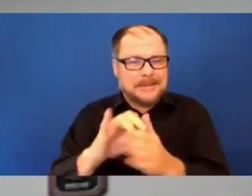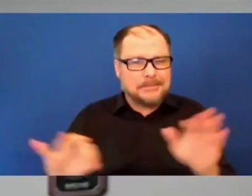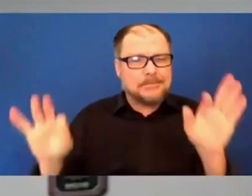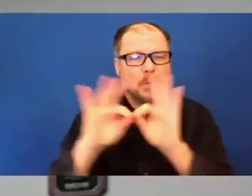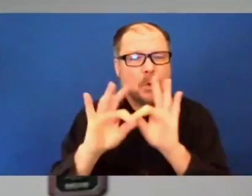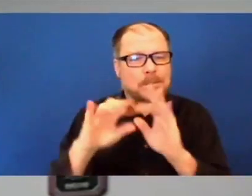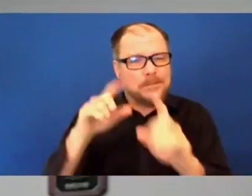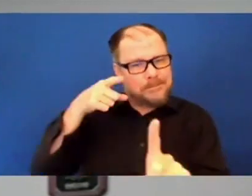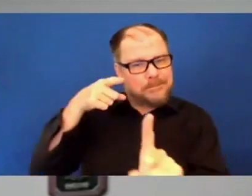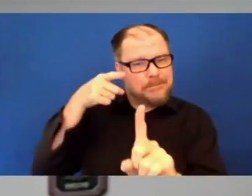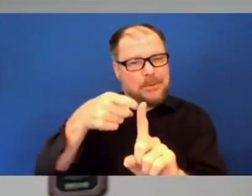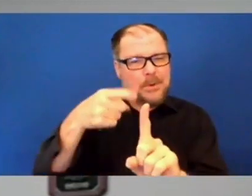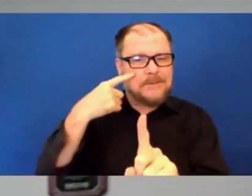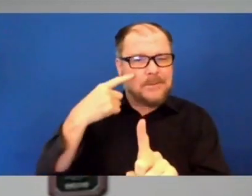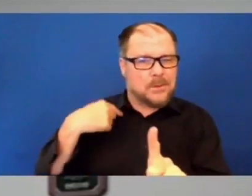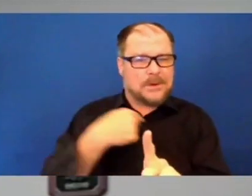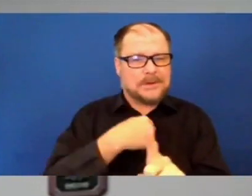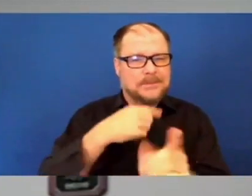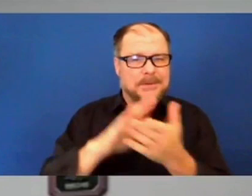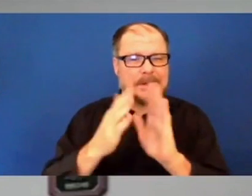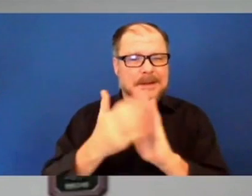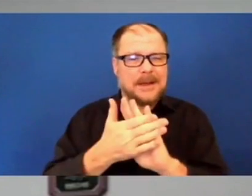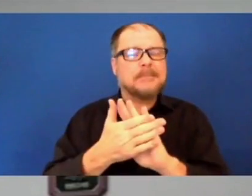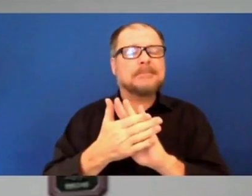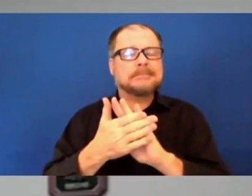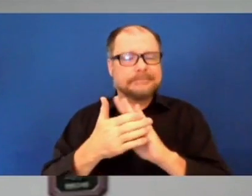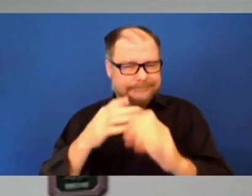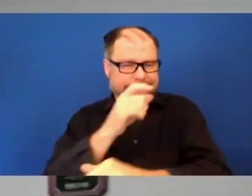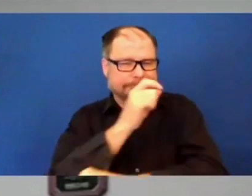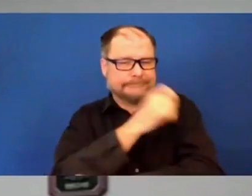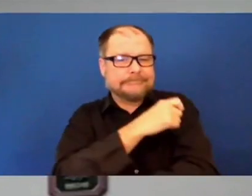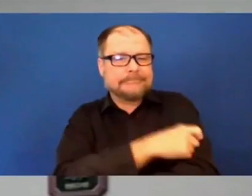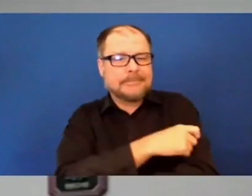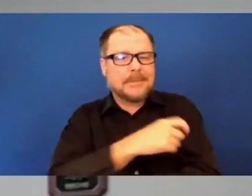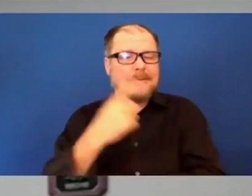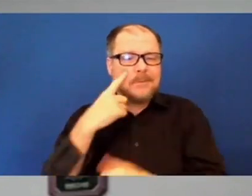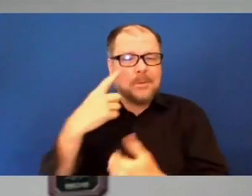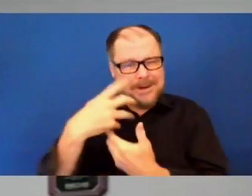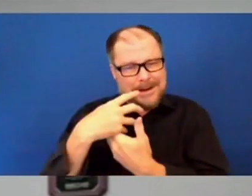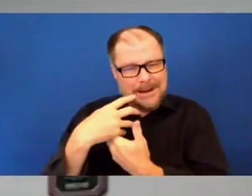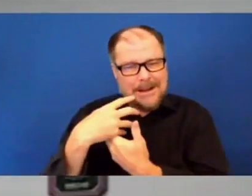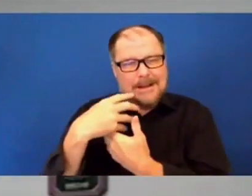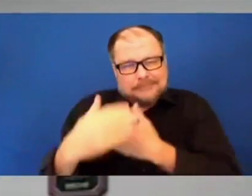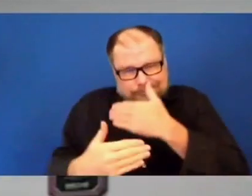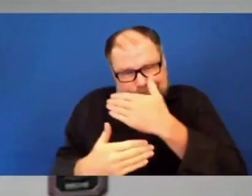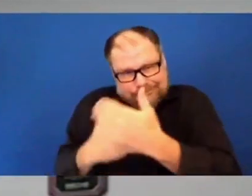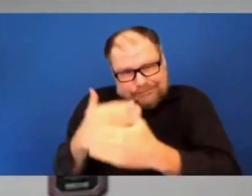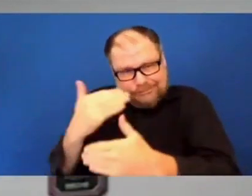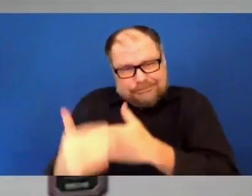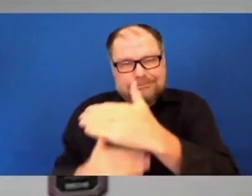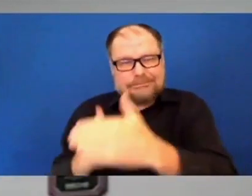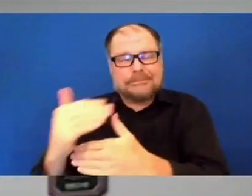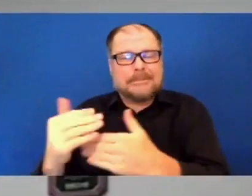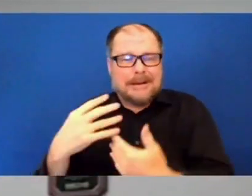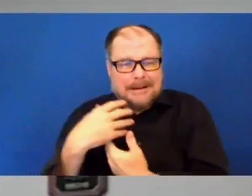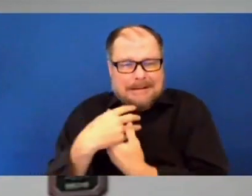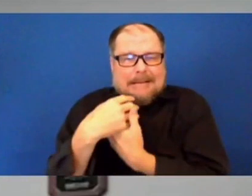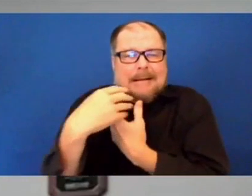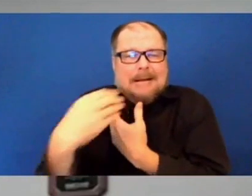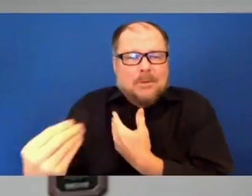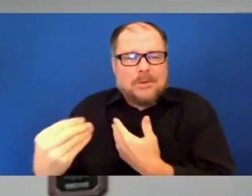The masking is the mitigation piece that we need to add to that based on the CDC guidance. So